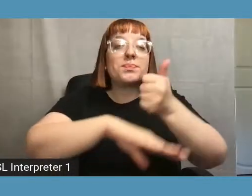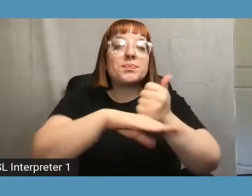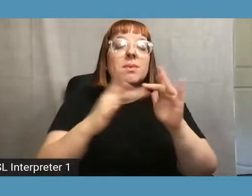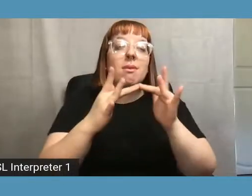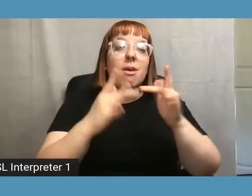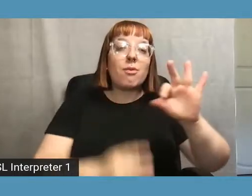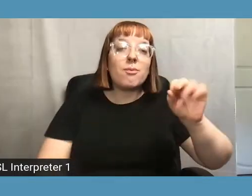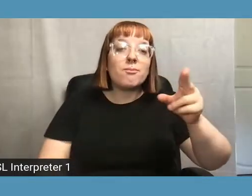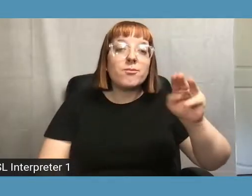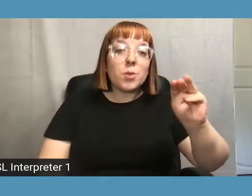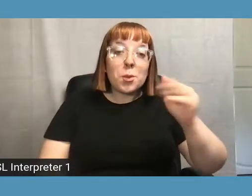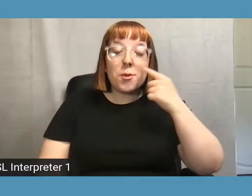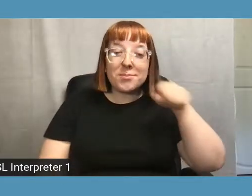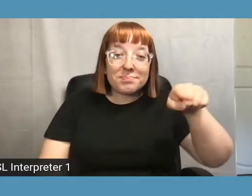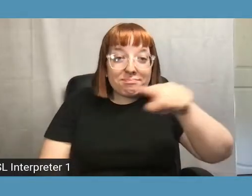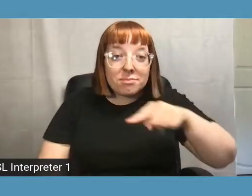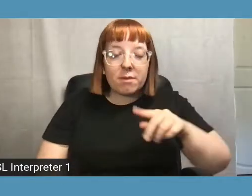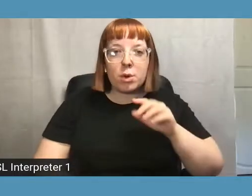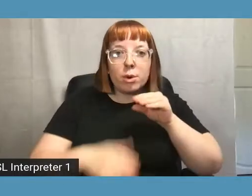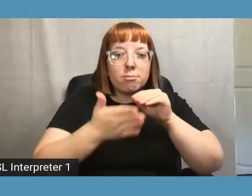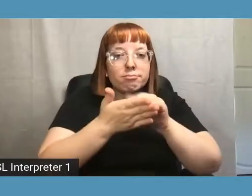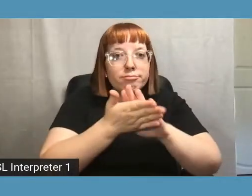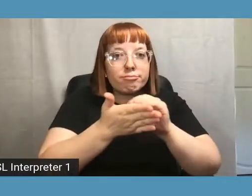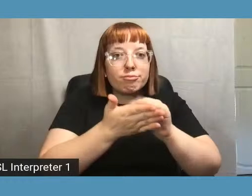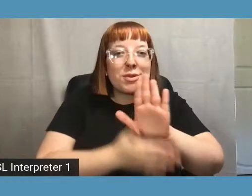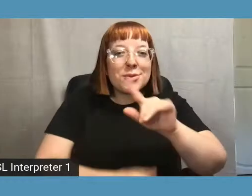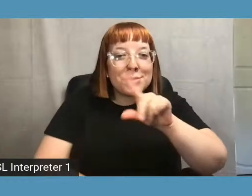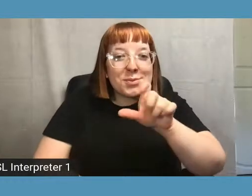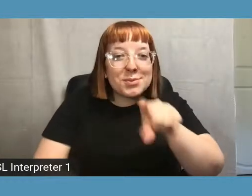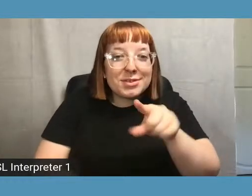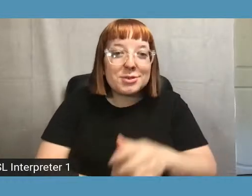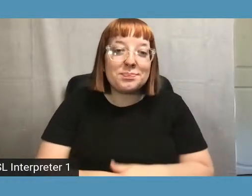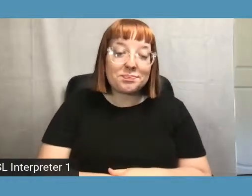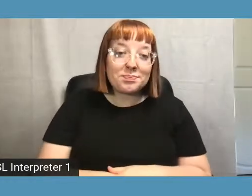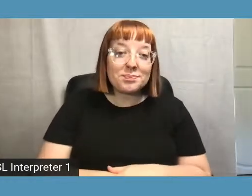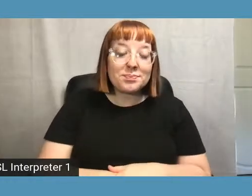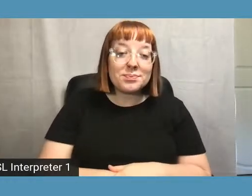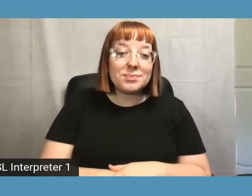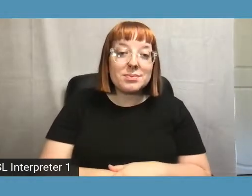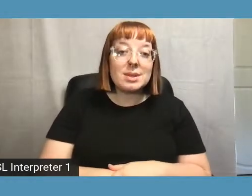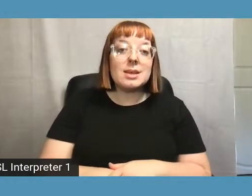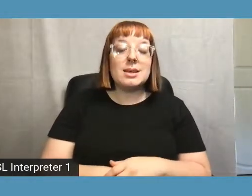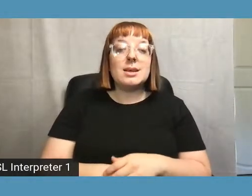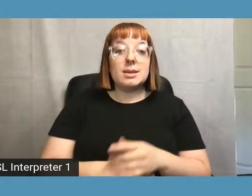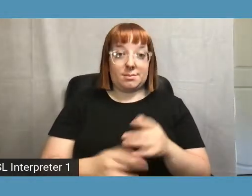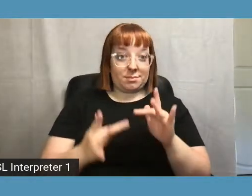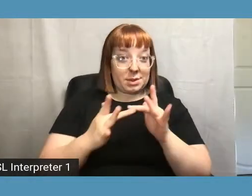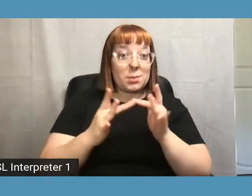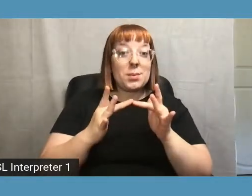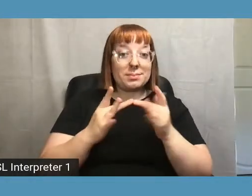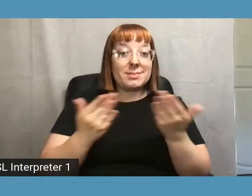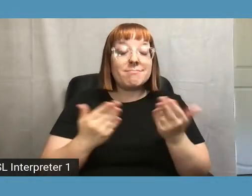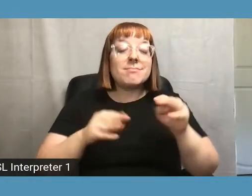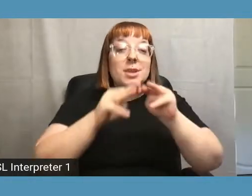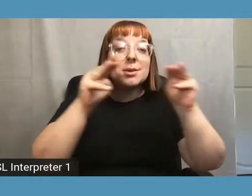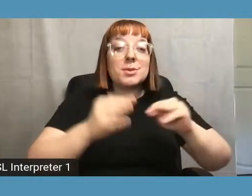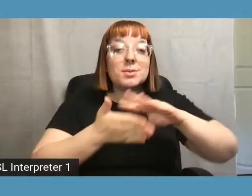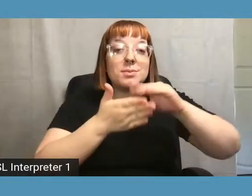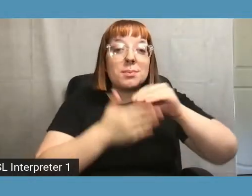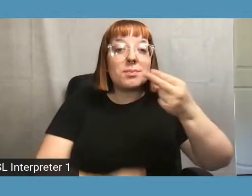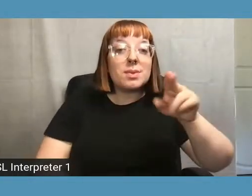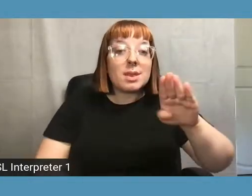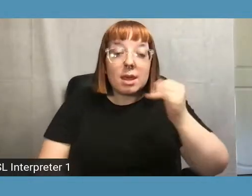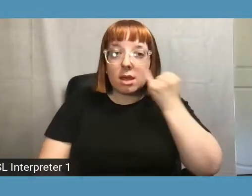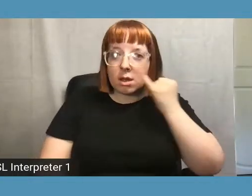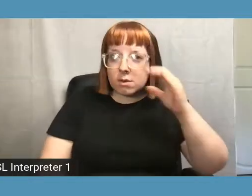those questions, posting answers, and connecting with your fellow museum practitioners. That's on our website. If you're looking for